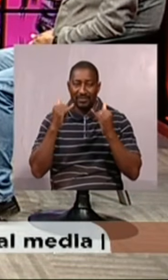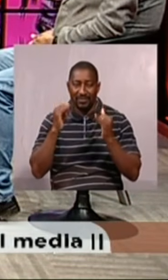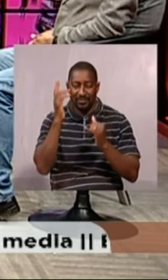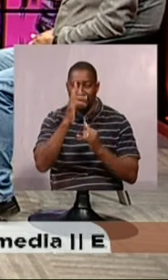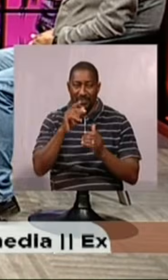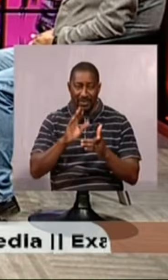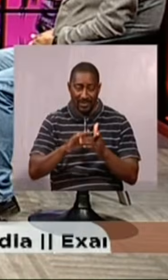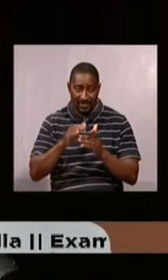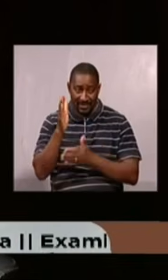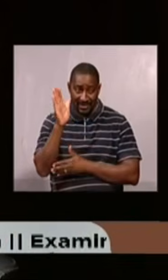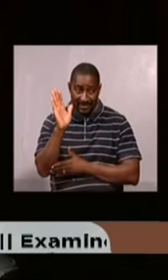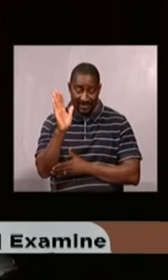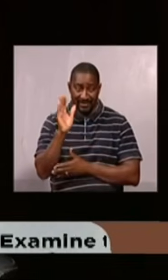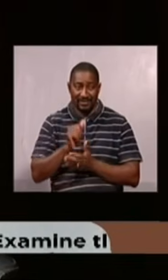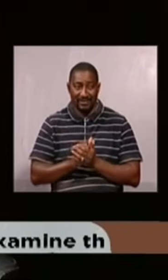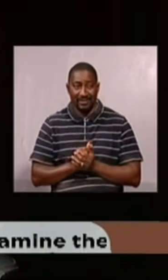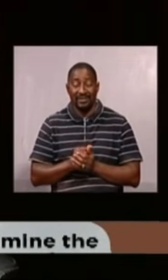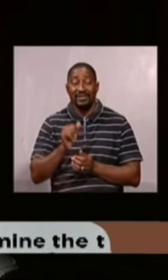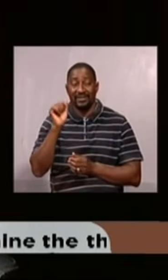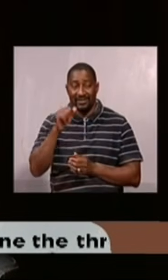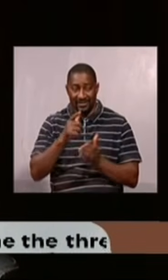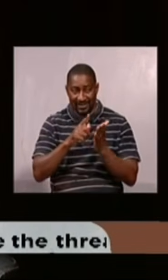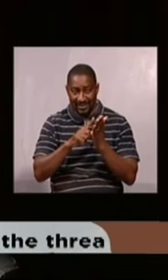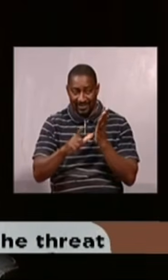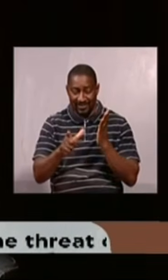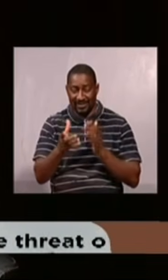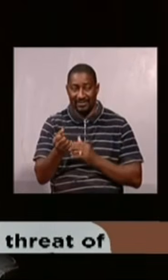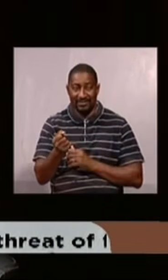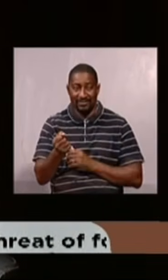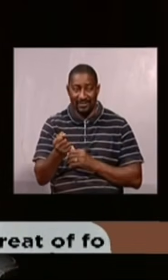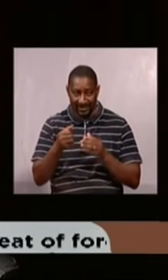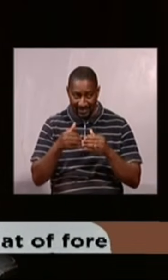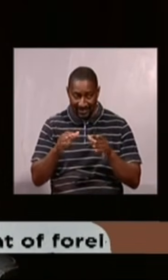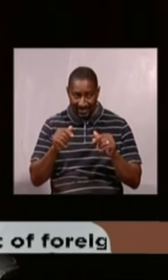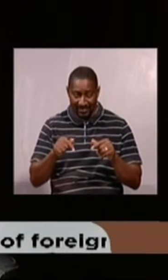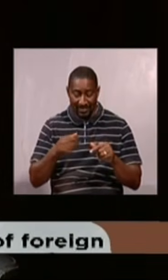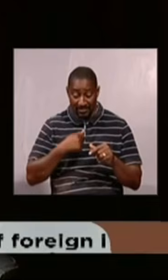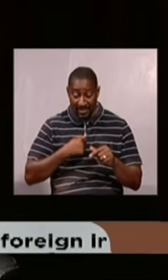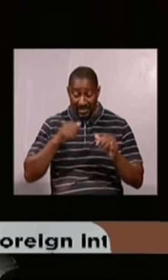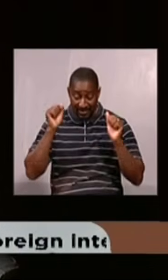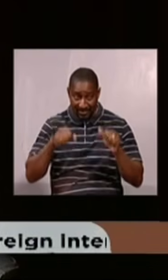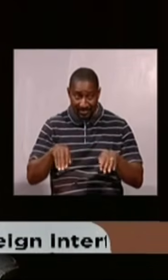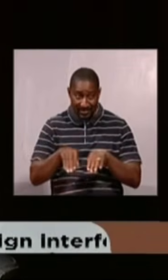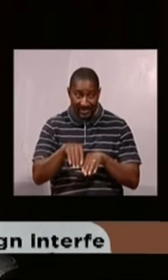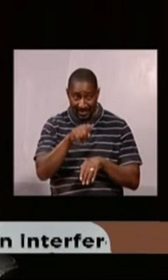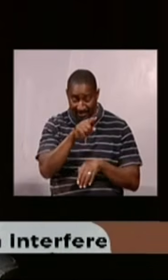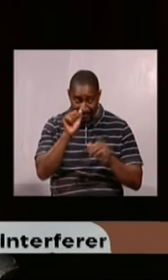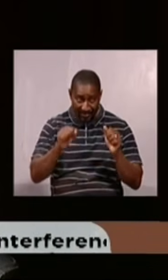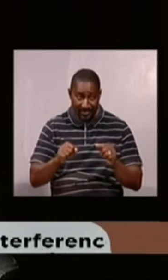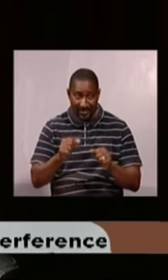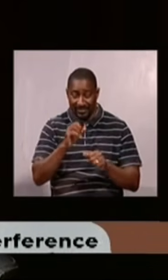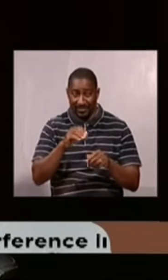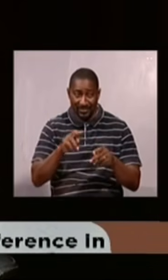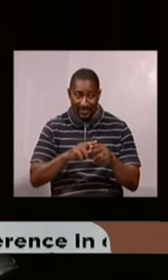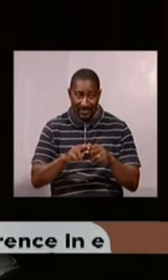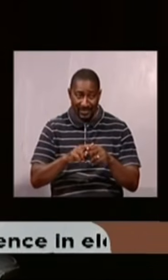well. So yes, the law is there in black and white, but again, it starts today. You can do it, I can do it, and if we know how to use it, we